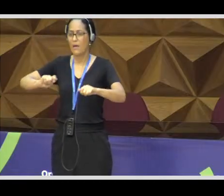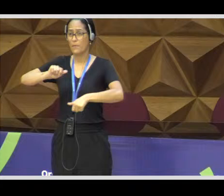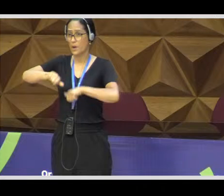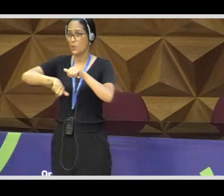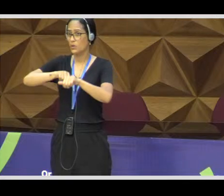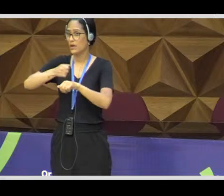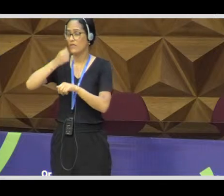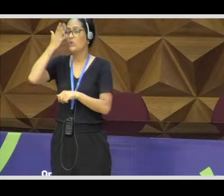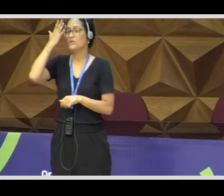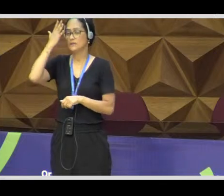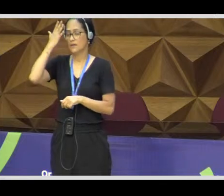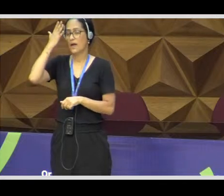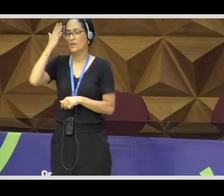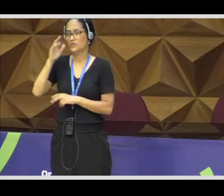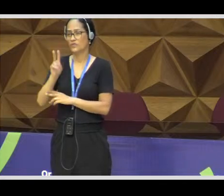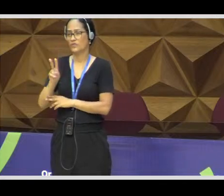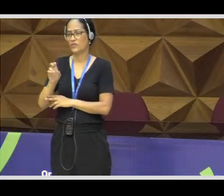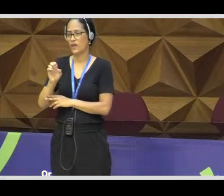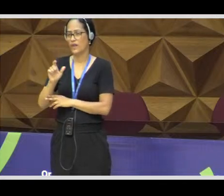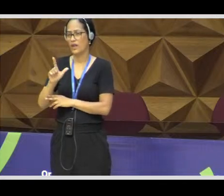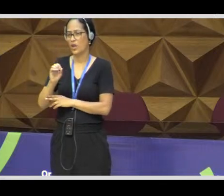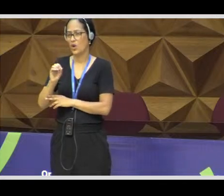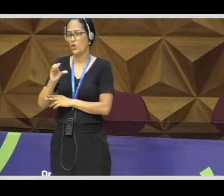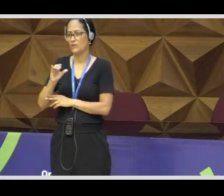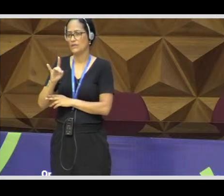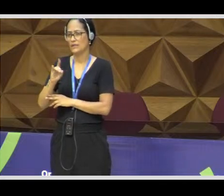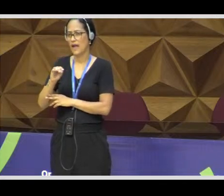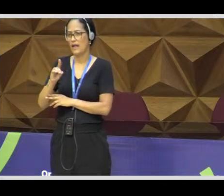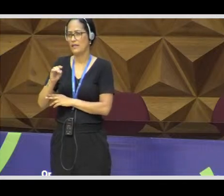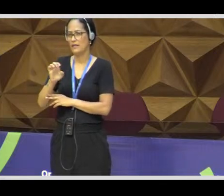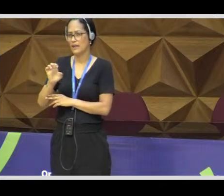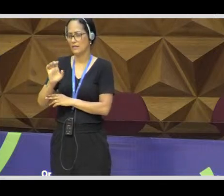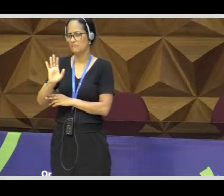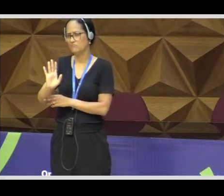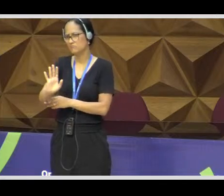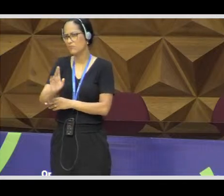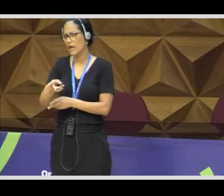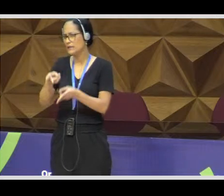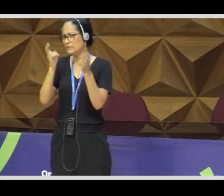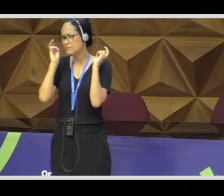by some factors, and people didn't even notice and didn't affect their text comprehension.